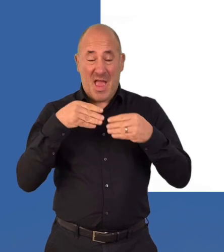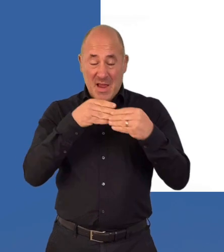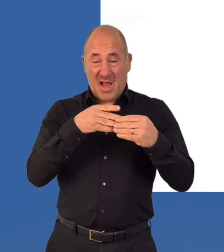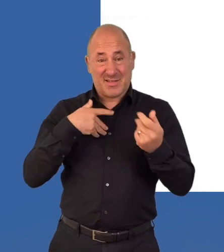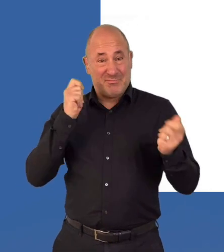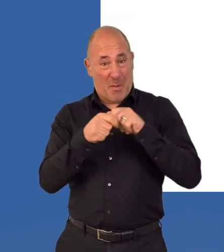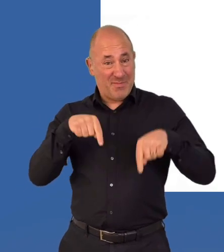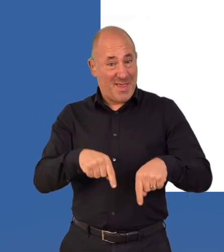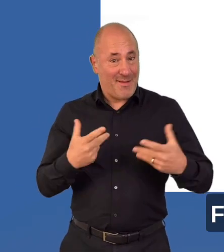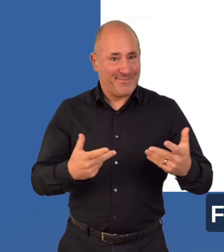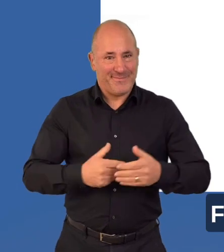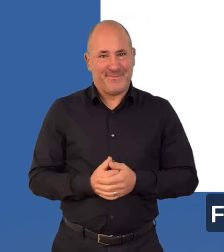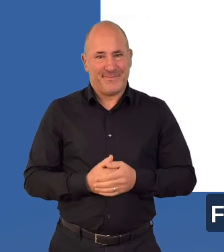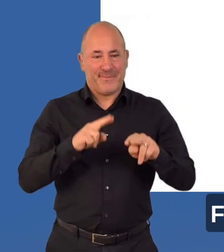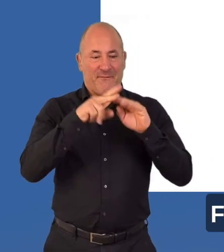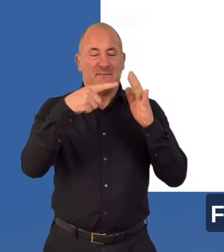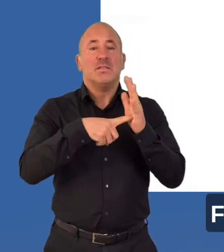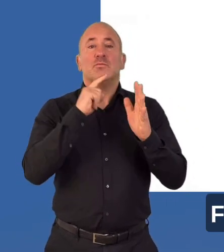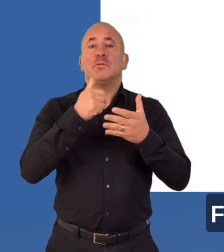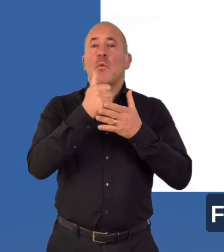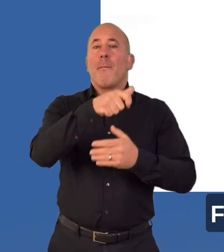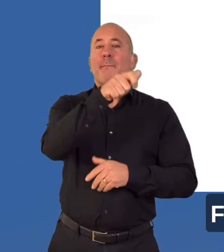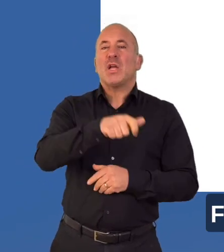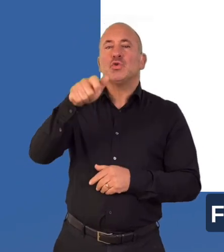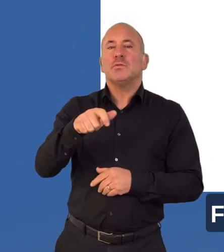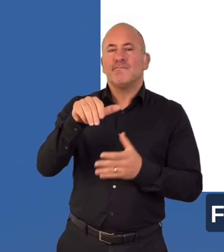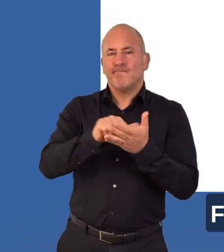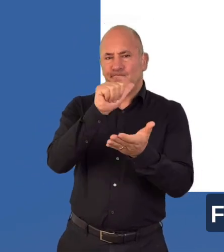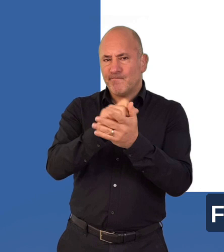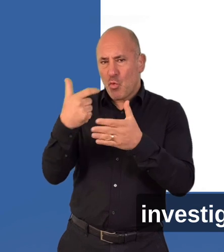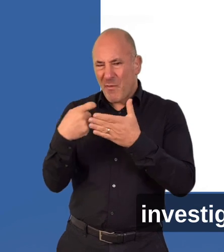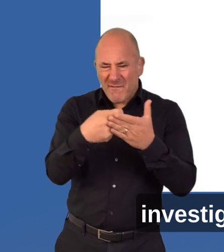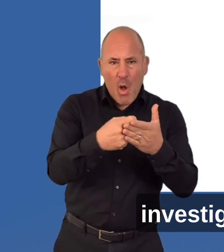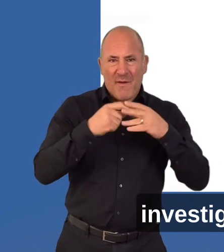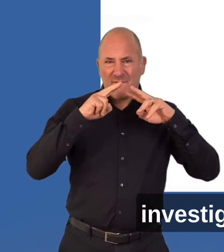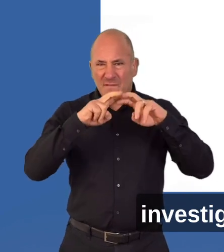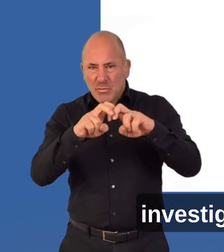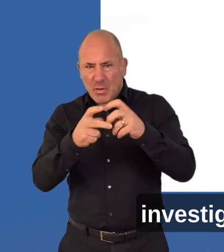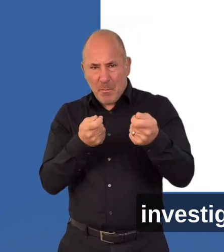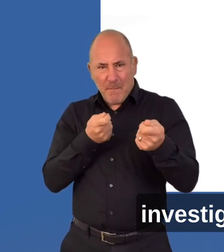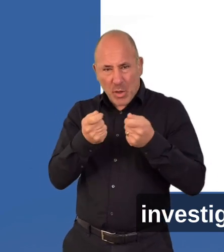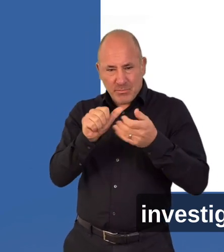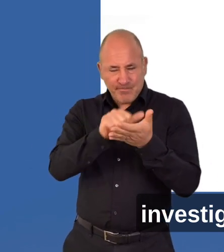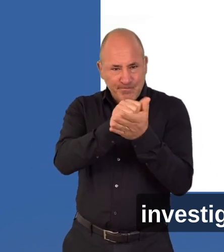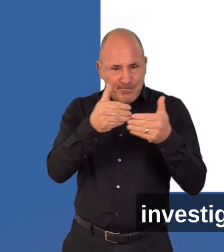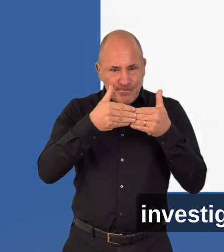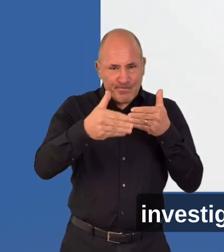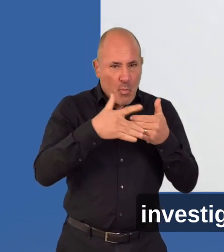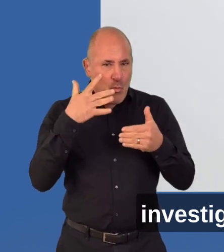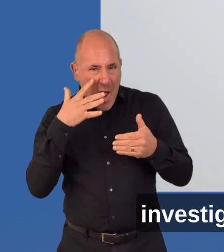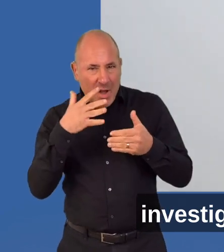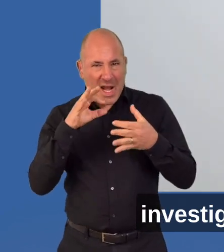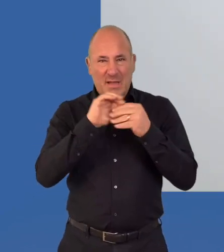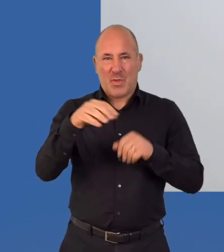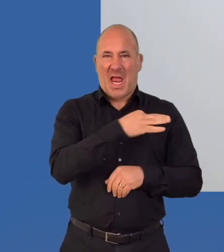slide. FIT will support patients to have the right referral, investigation and management at the right time